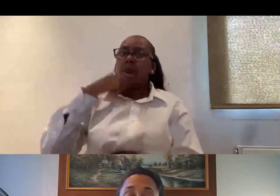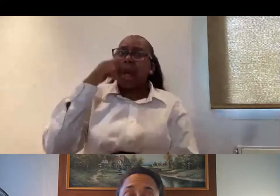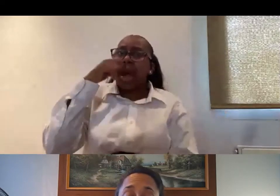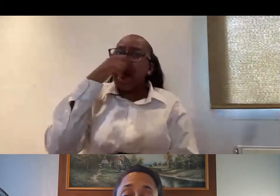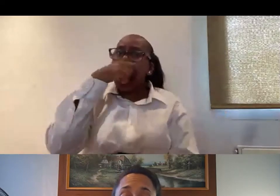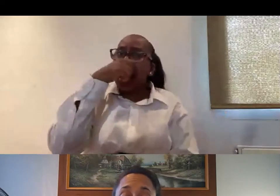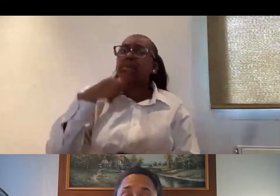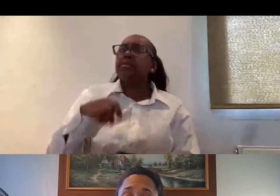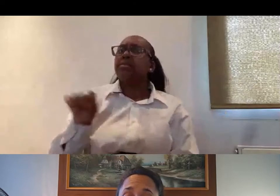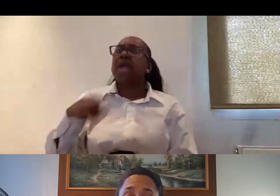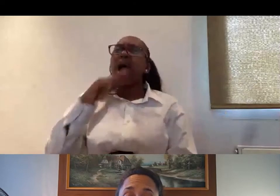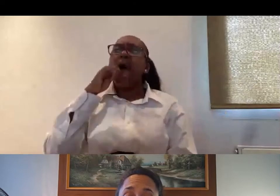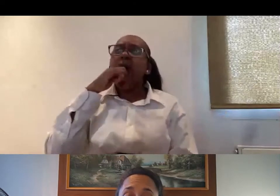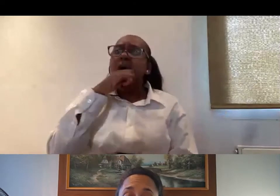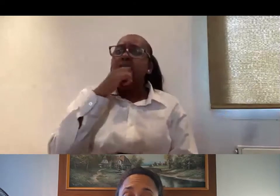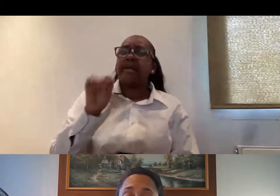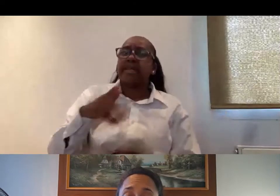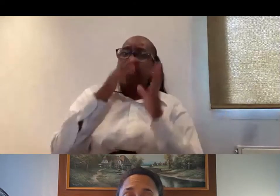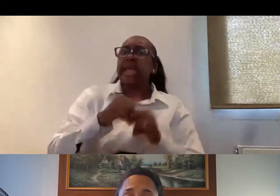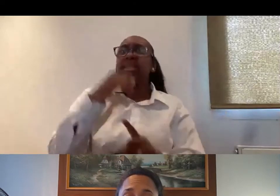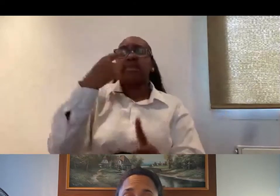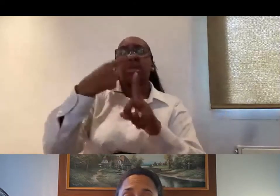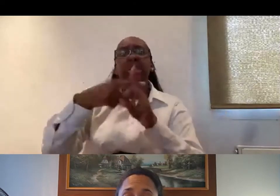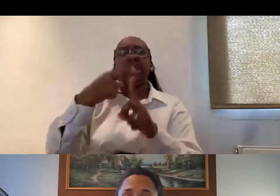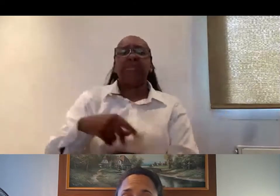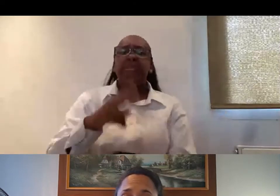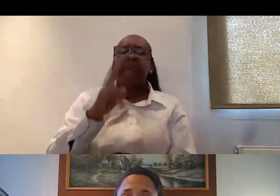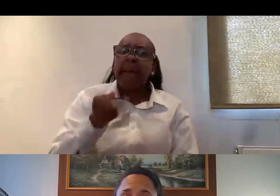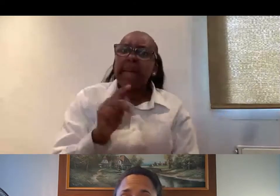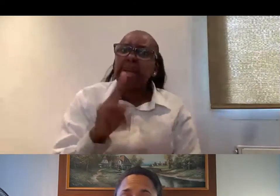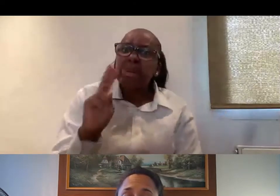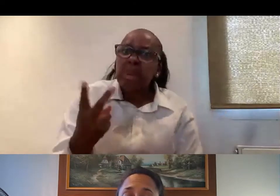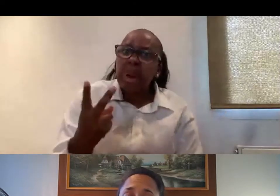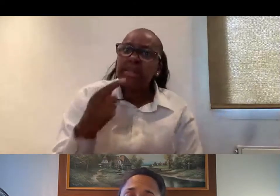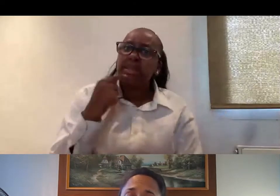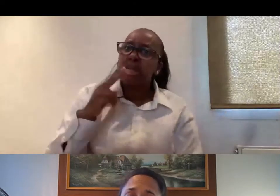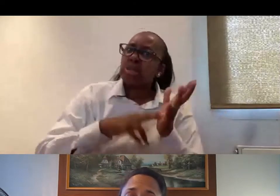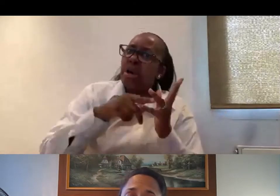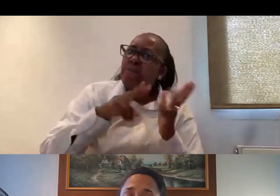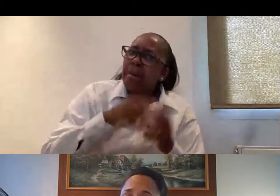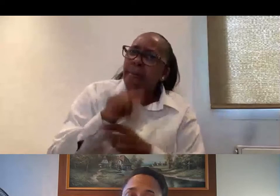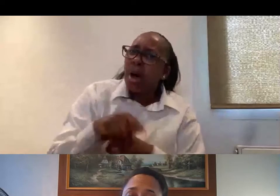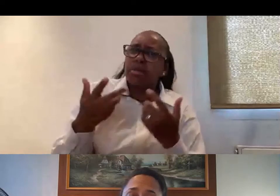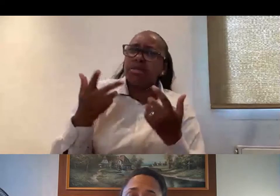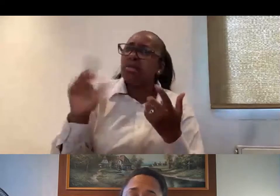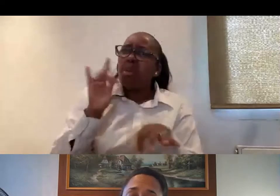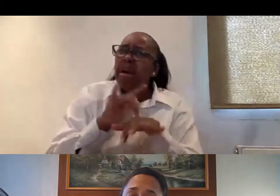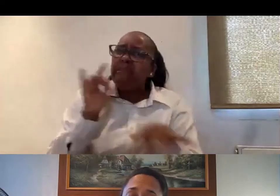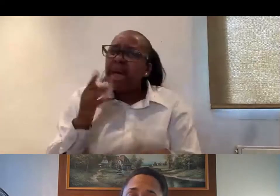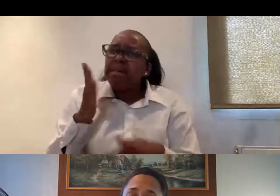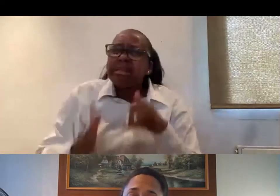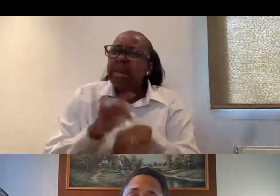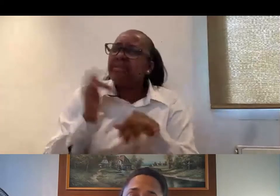So you've got it again for the second time, and yeah, and that was back in November. And what were the effects the second time